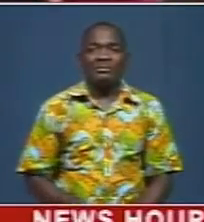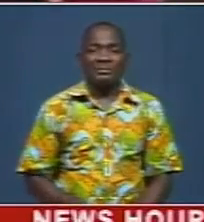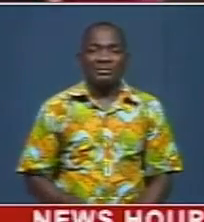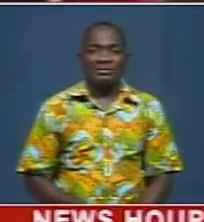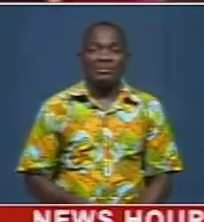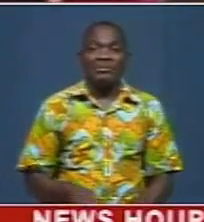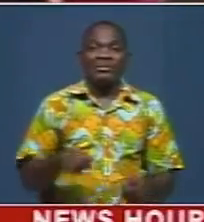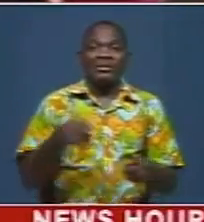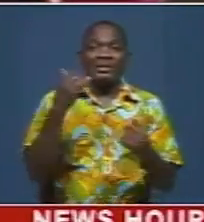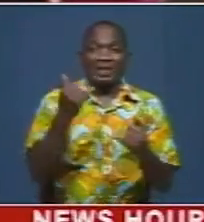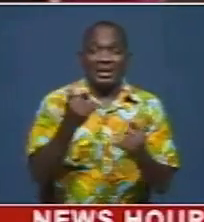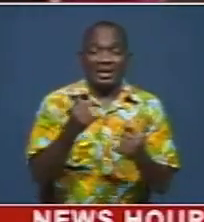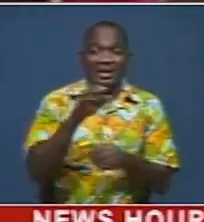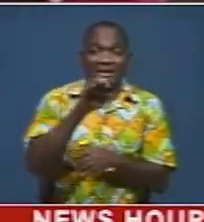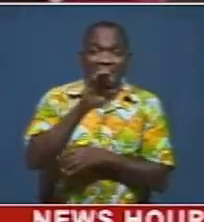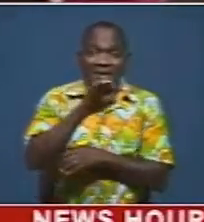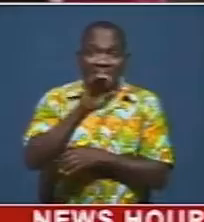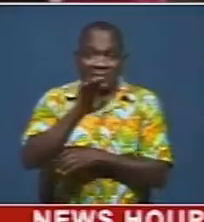Central region,